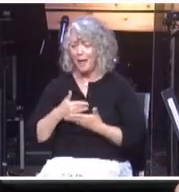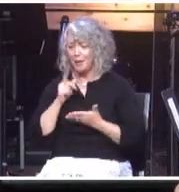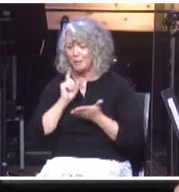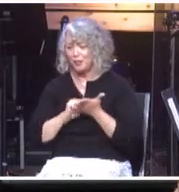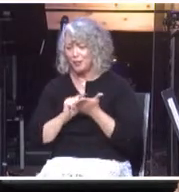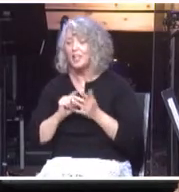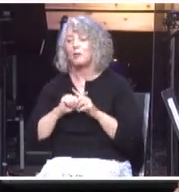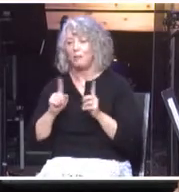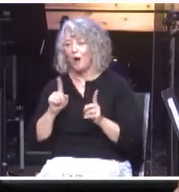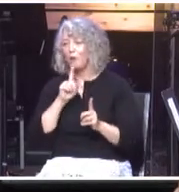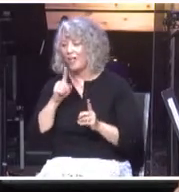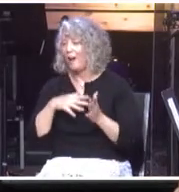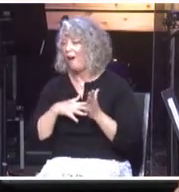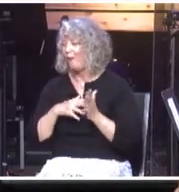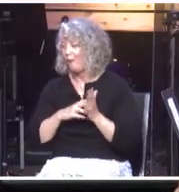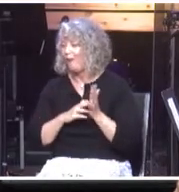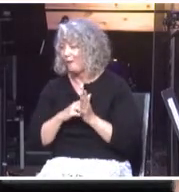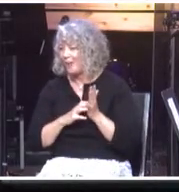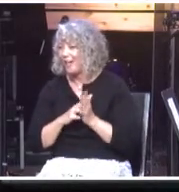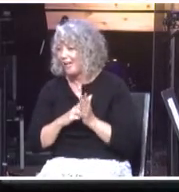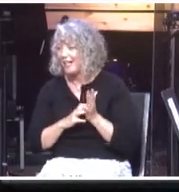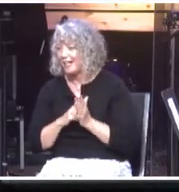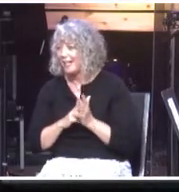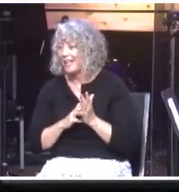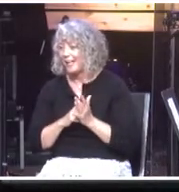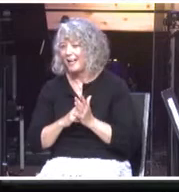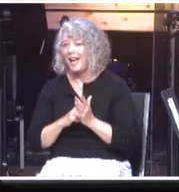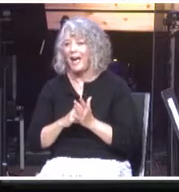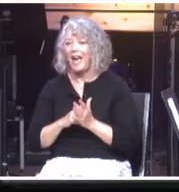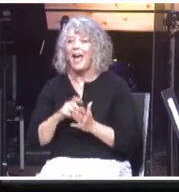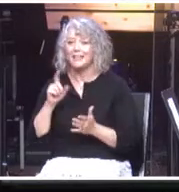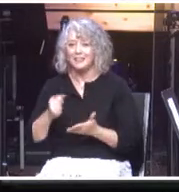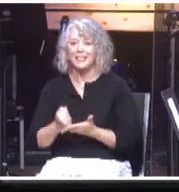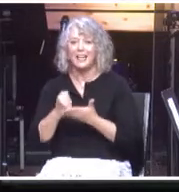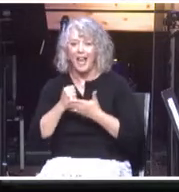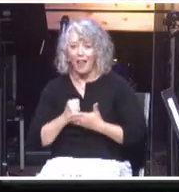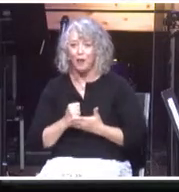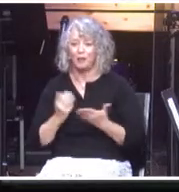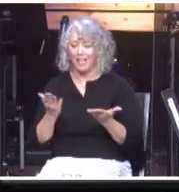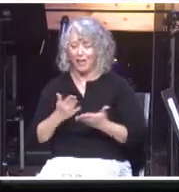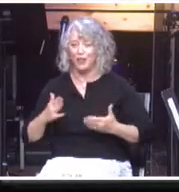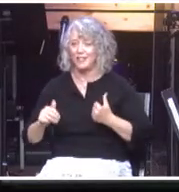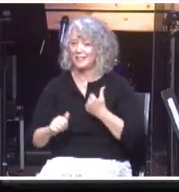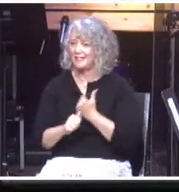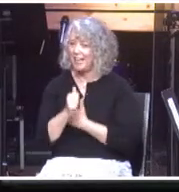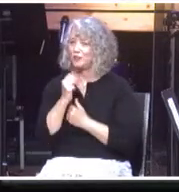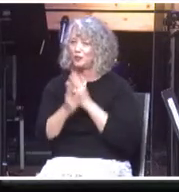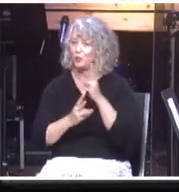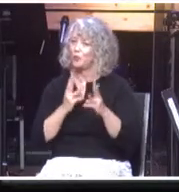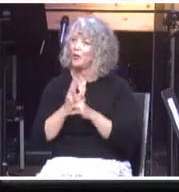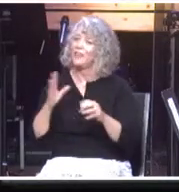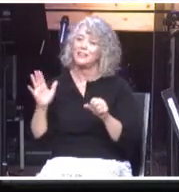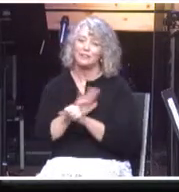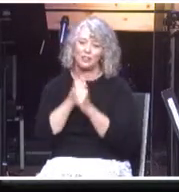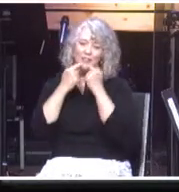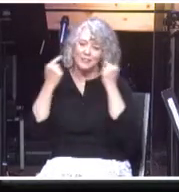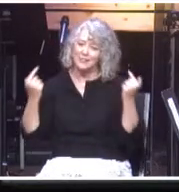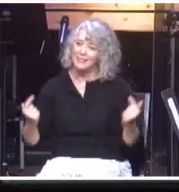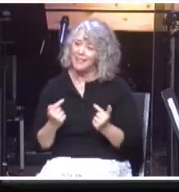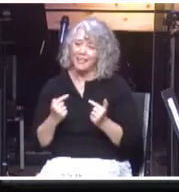helpless with very little in this fallen, this broken, very dangerous world that's under our control.